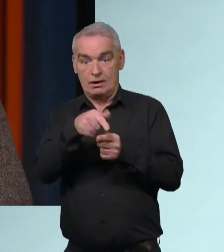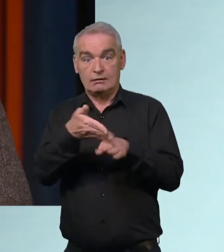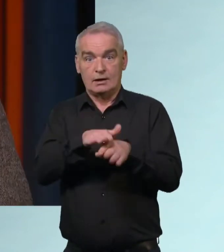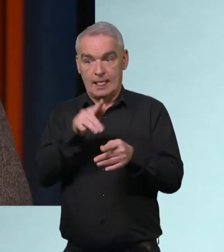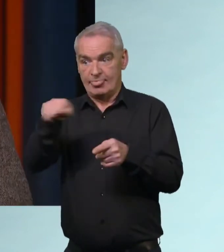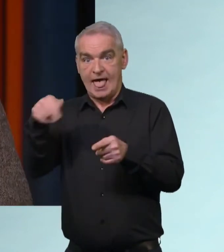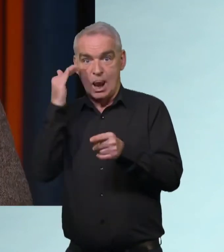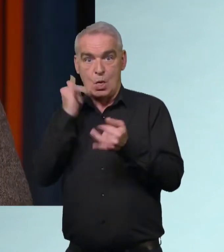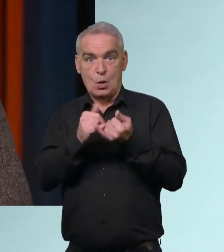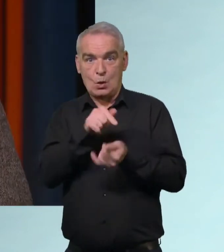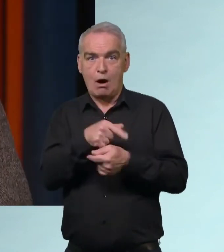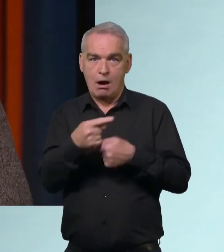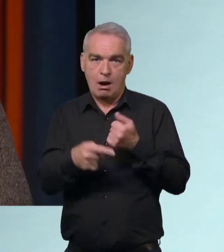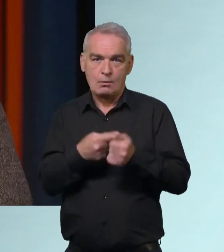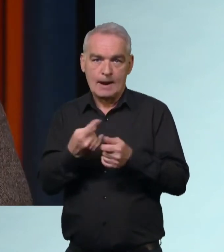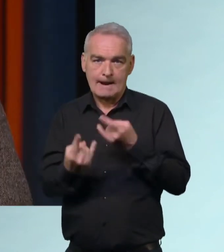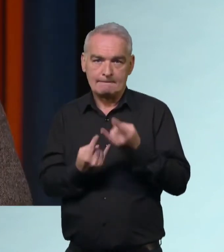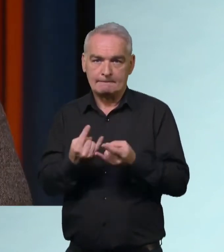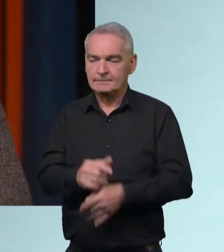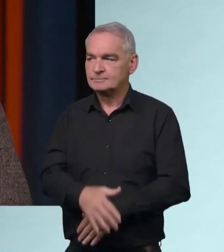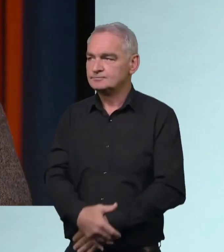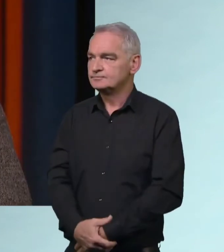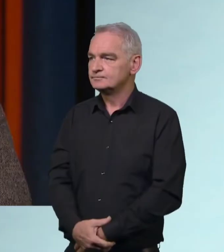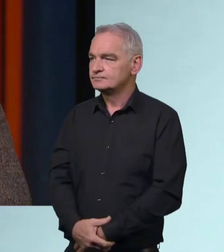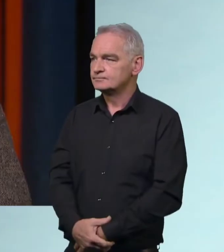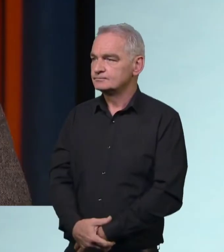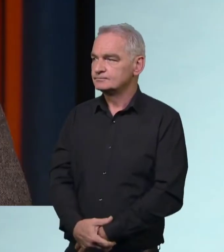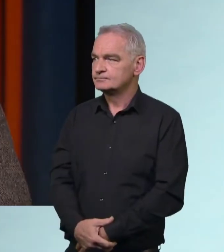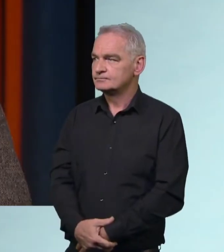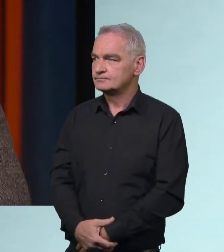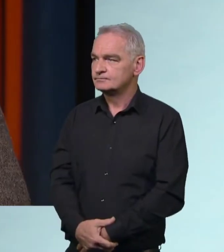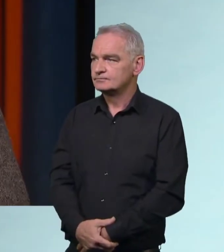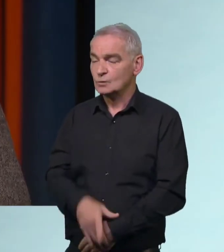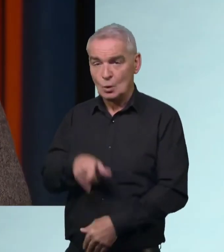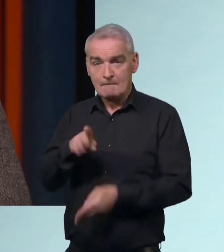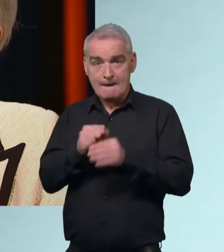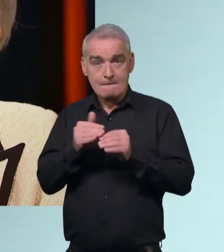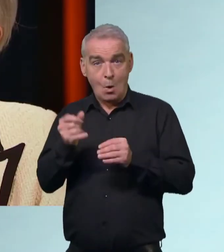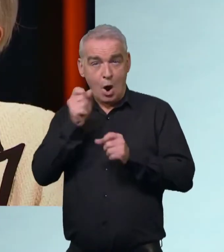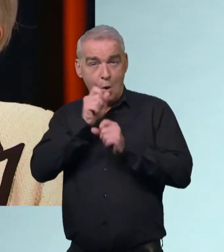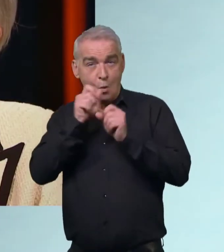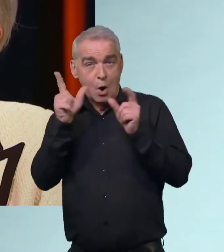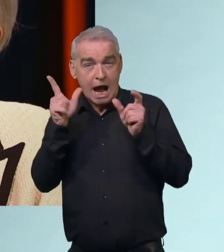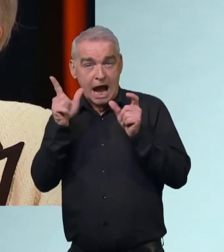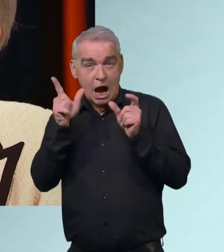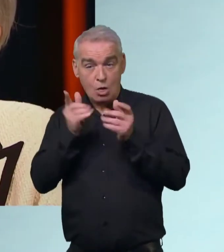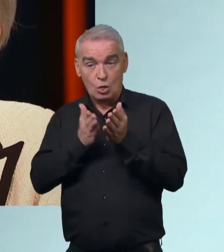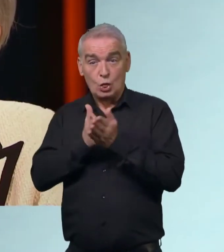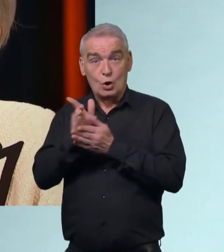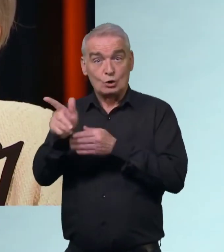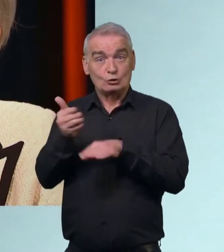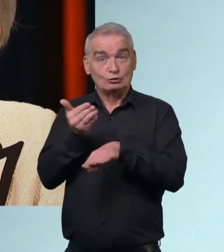Were you aware of becoming well known over the course of your career in Ireland?